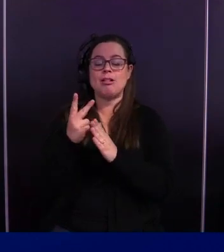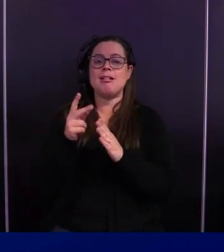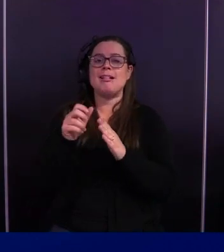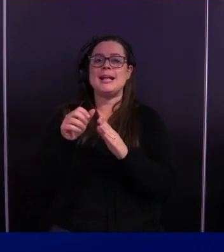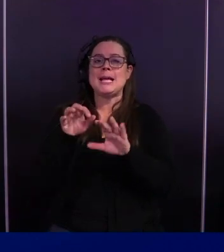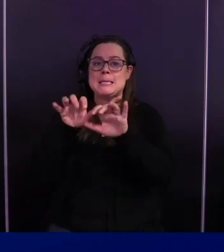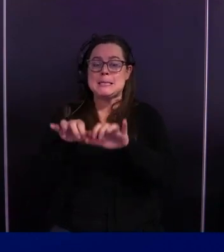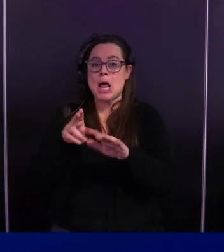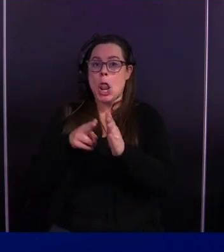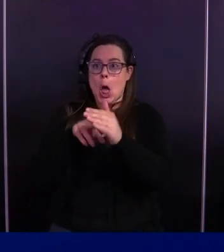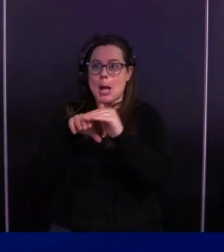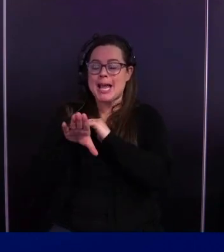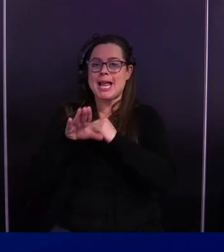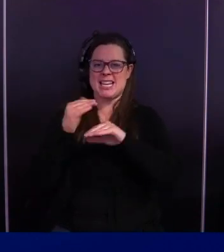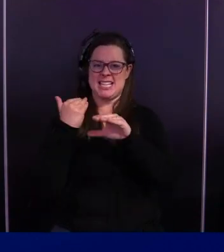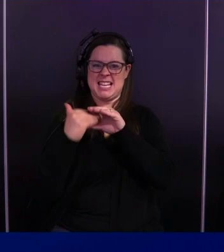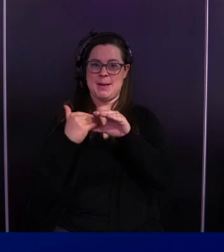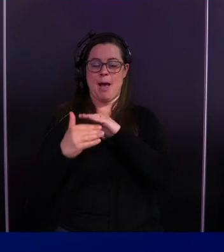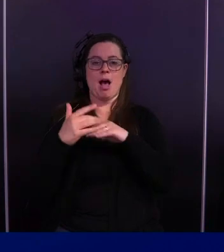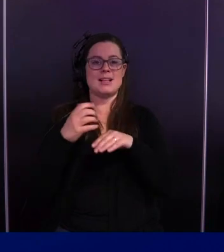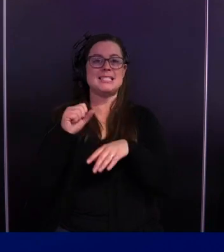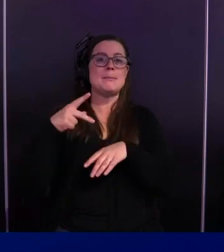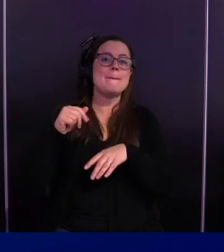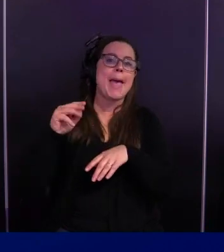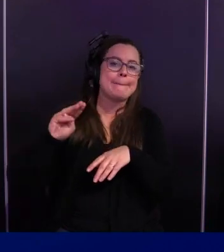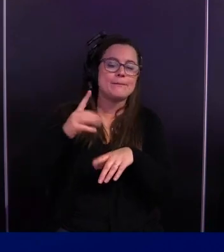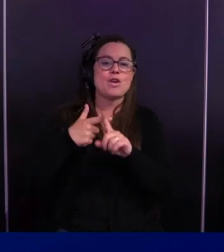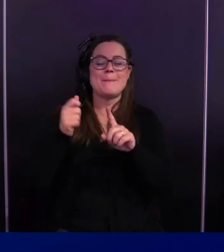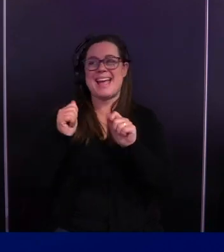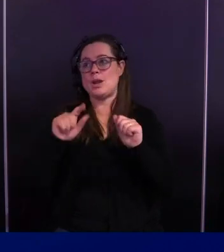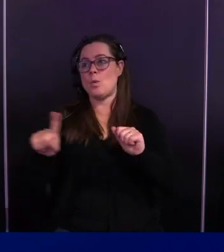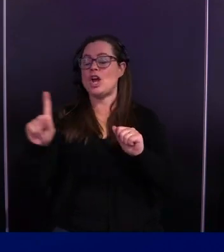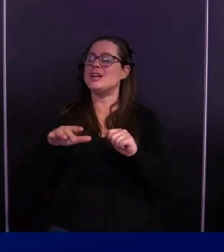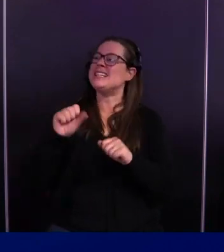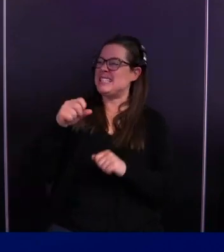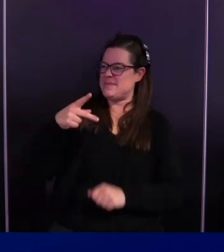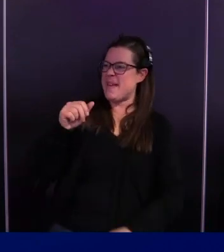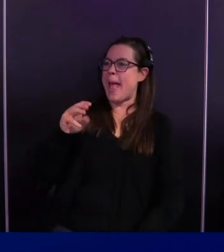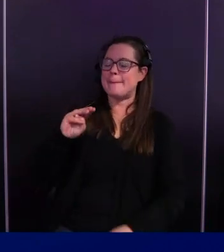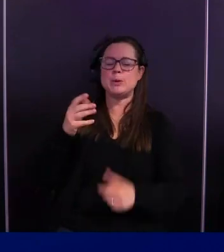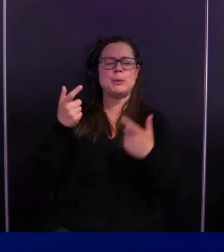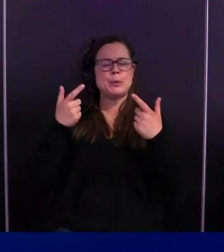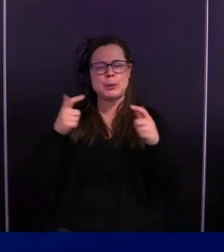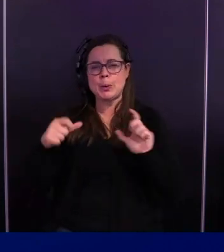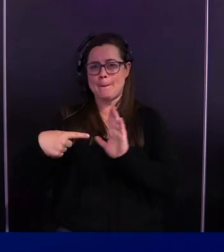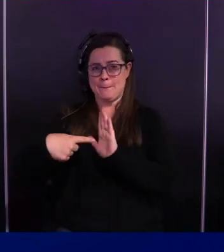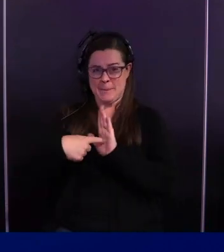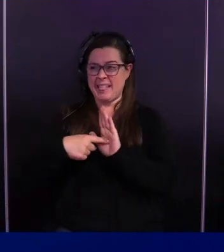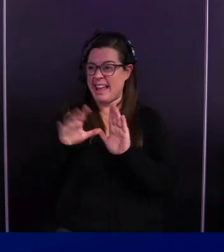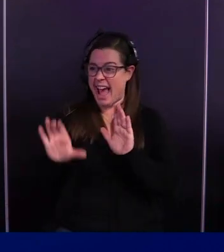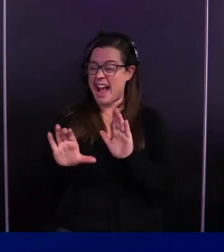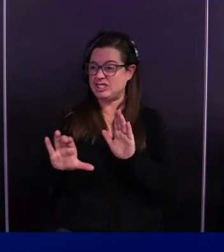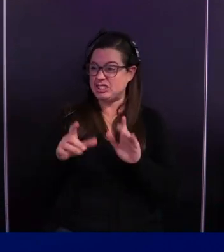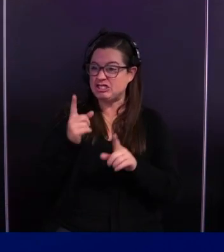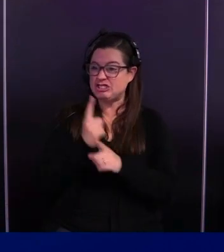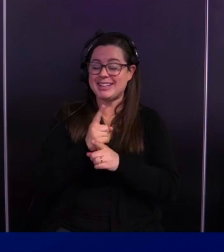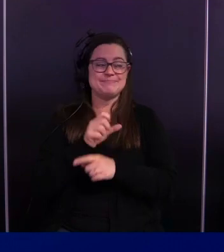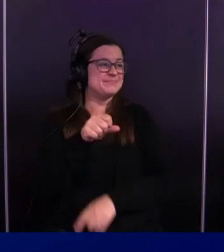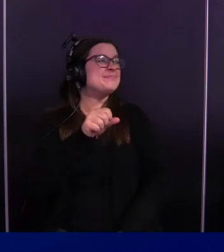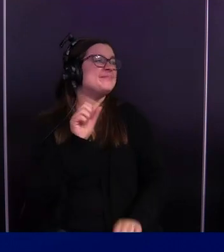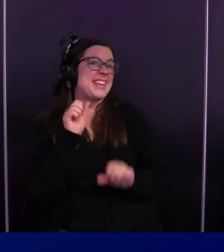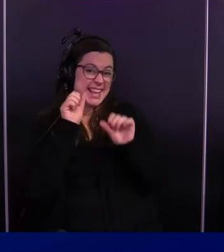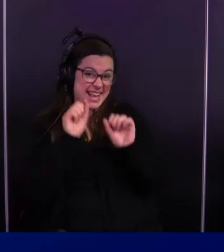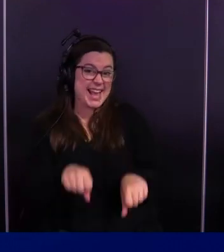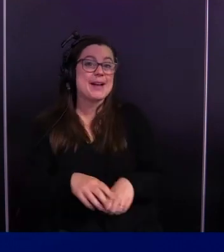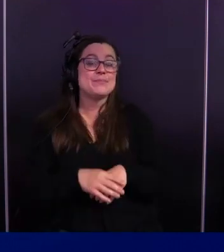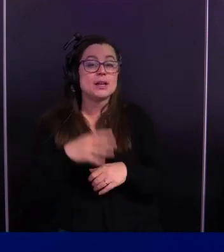email messages from anywhere. Send spam. Yeah, spam and stuff. And that's a huge billing action, right? It can be. Yeah. Because